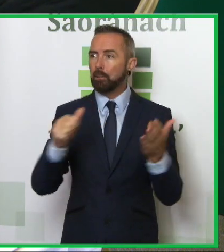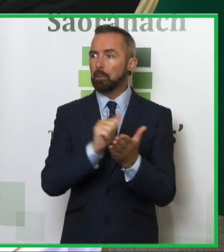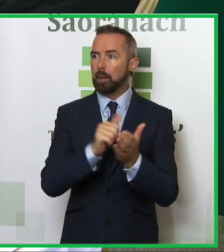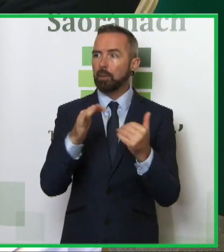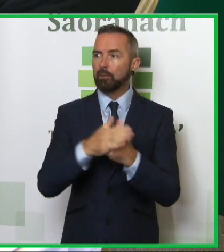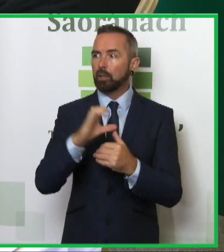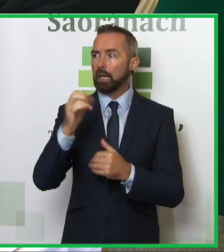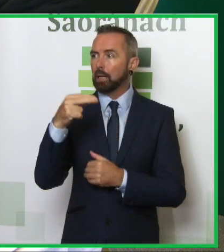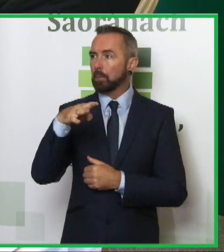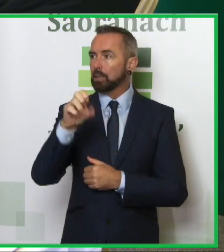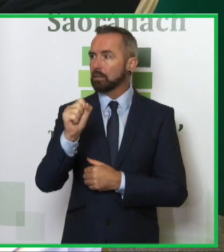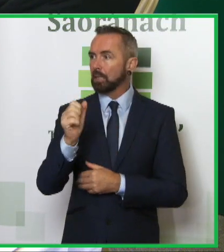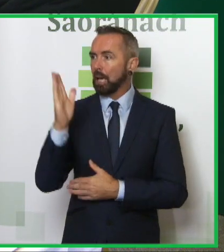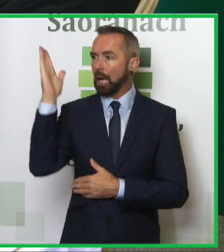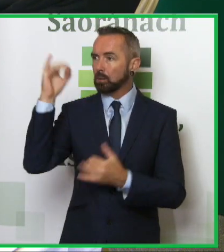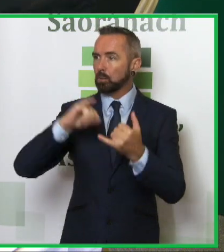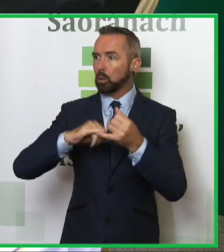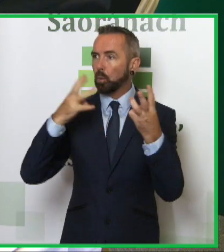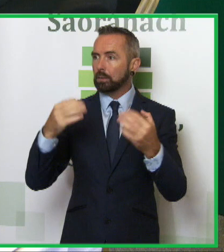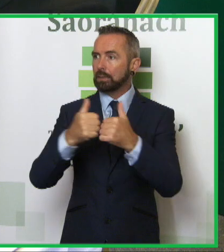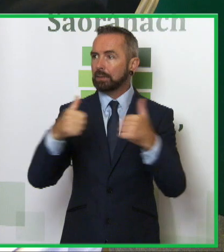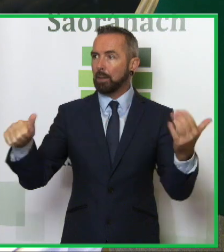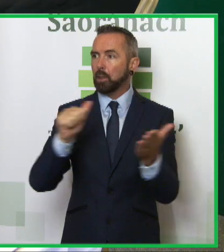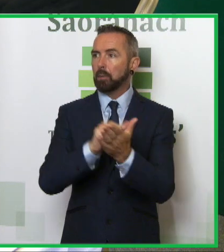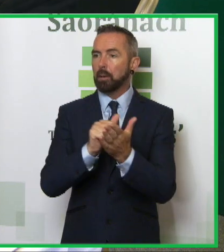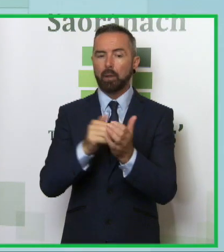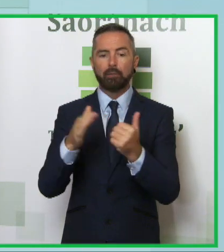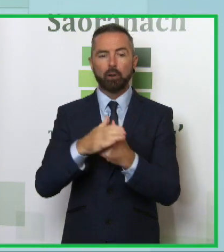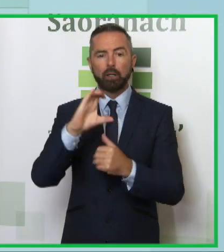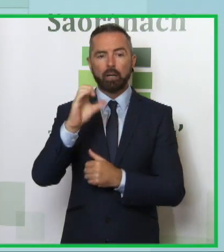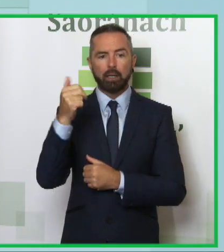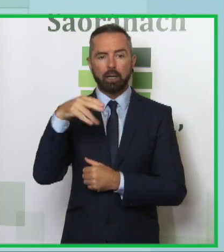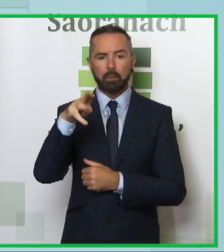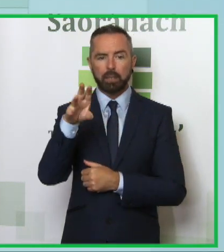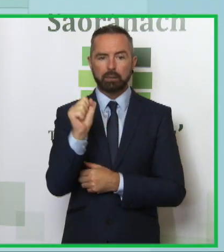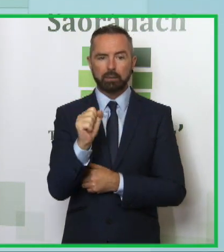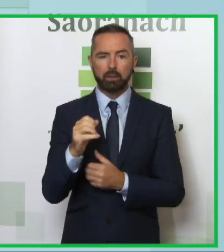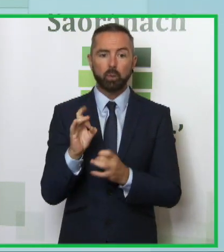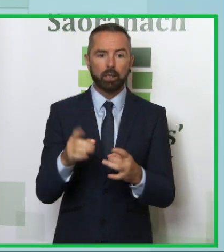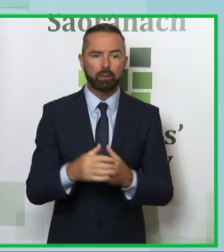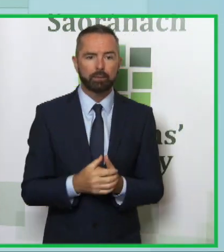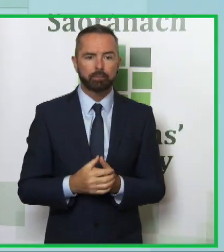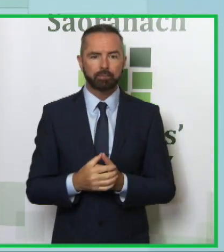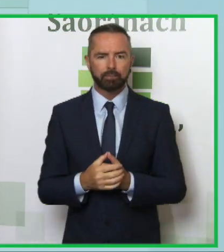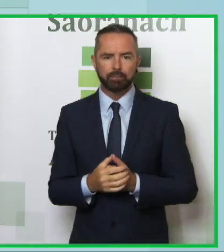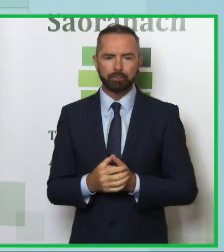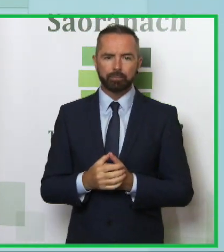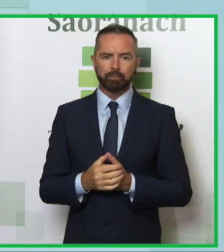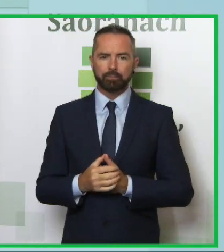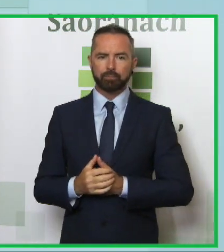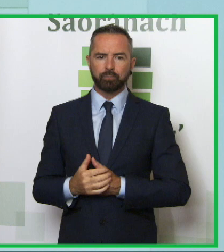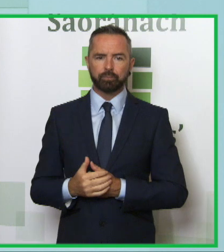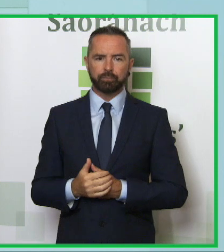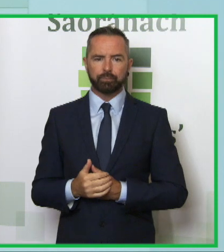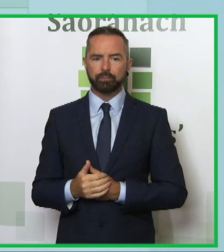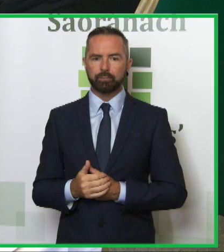with a show of hands. Yeah. Let's do it. So that's a list there. So just work with us for a couple of minutes, right? And